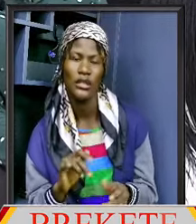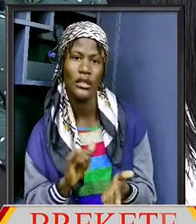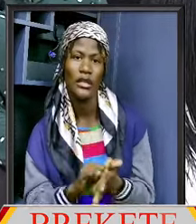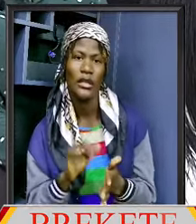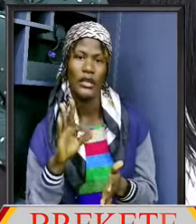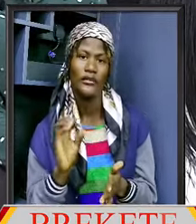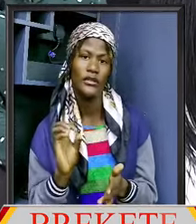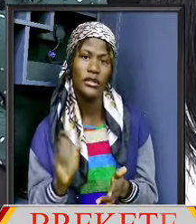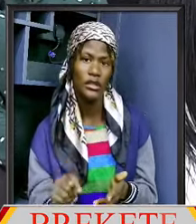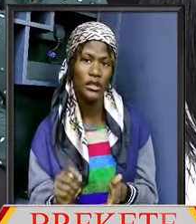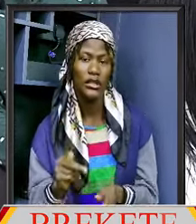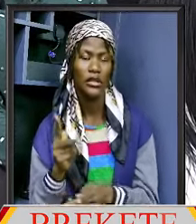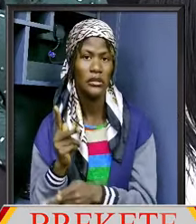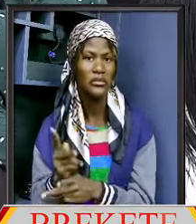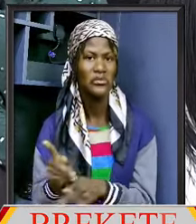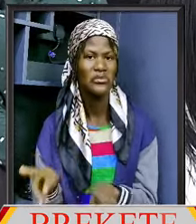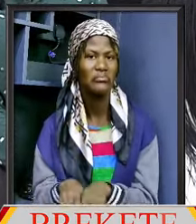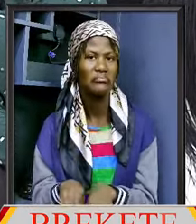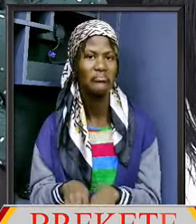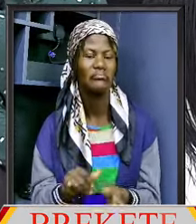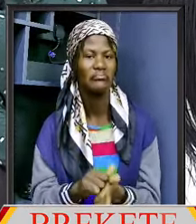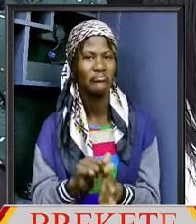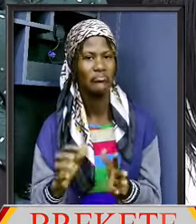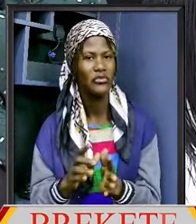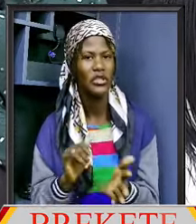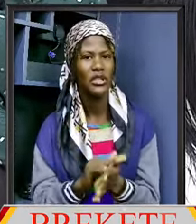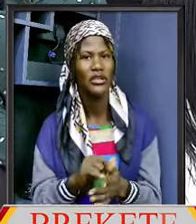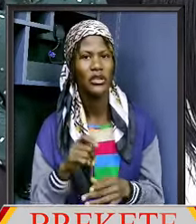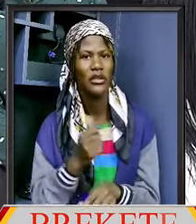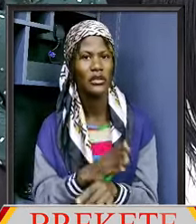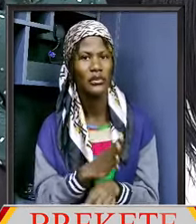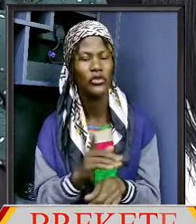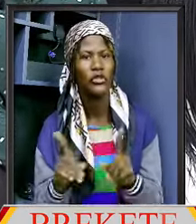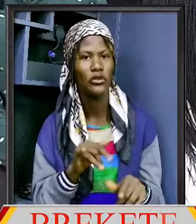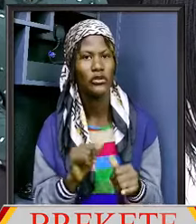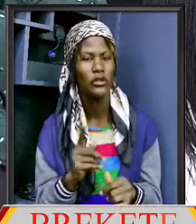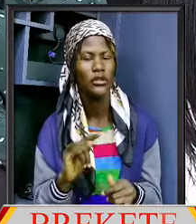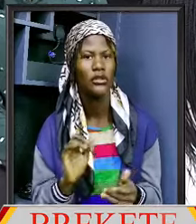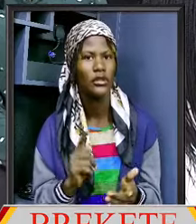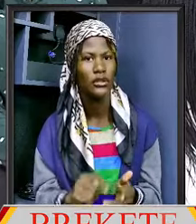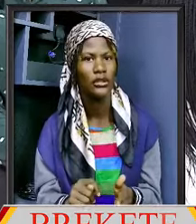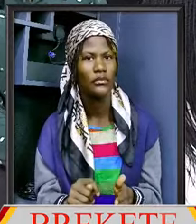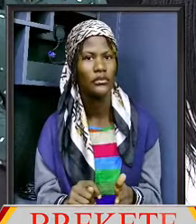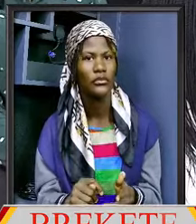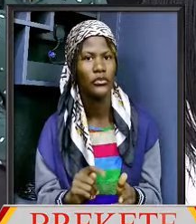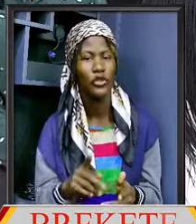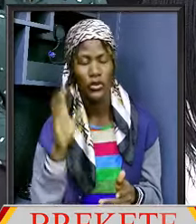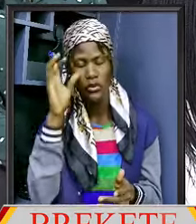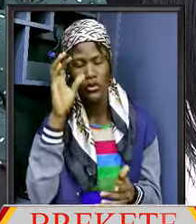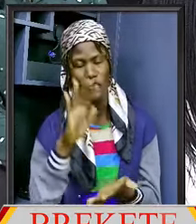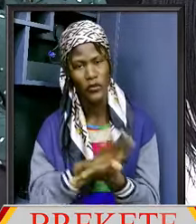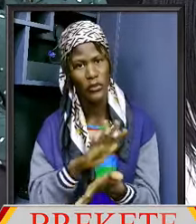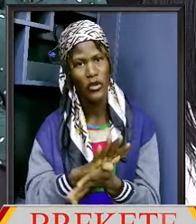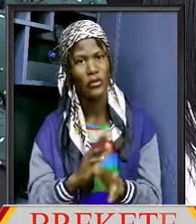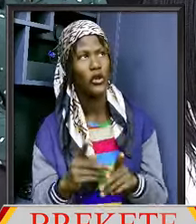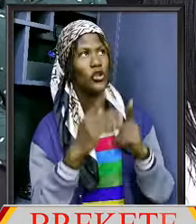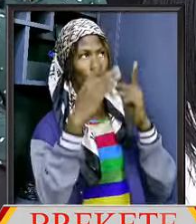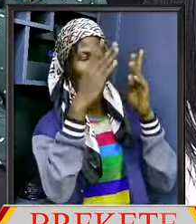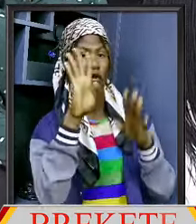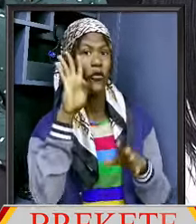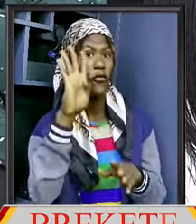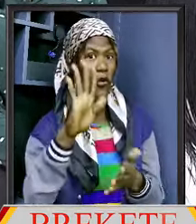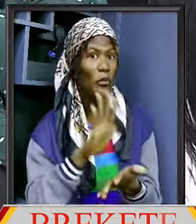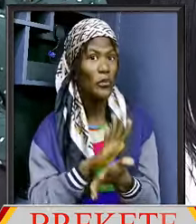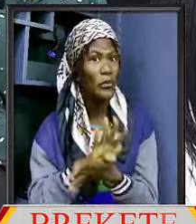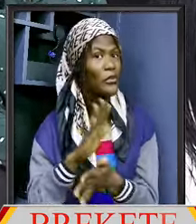together, where show say you die Abuja, they do the thing. Okay. They go give you another paper. You go put them for up there. Not okay. Before paper be